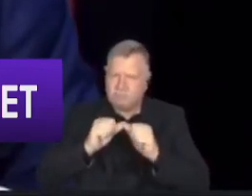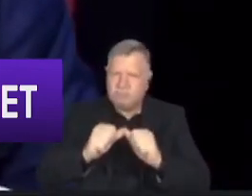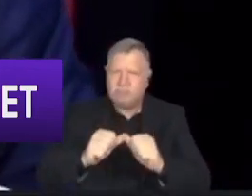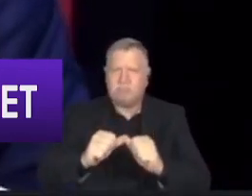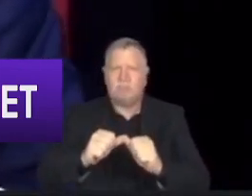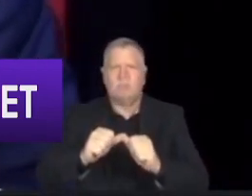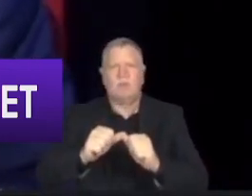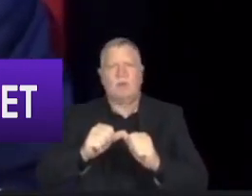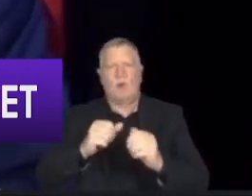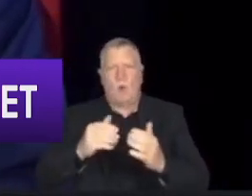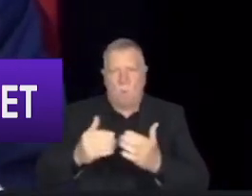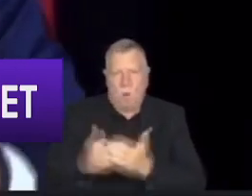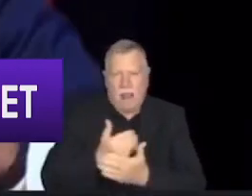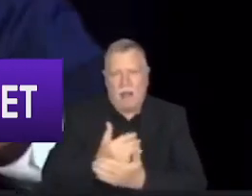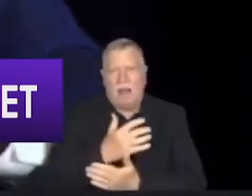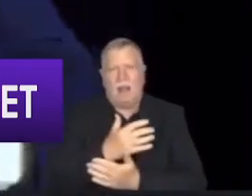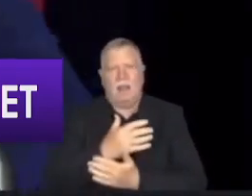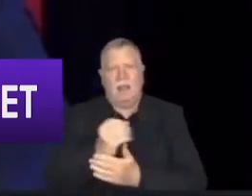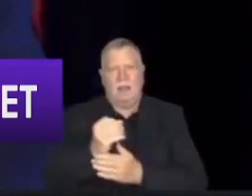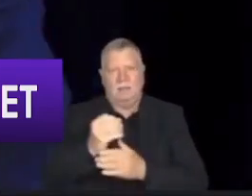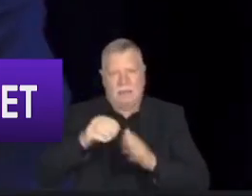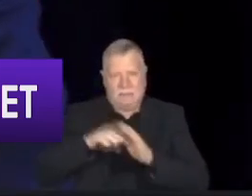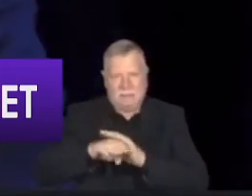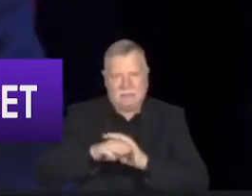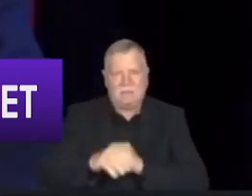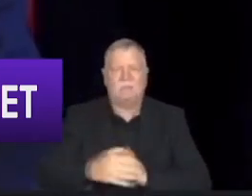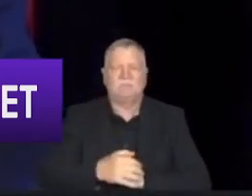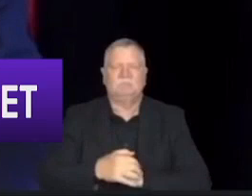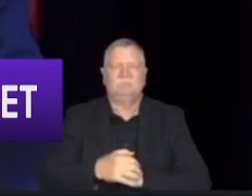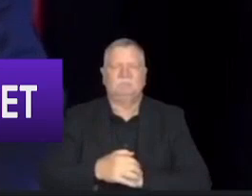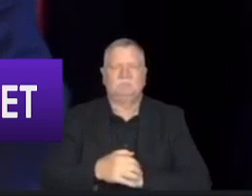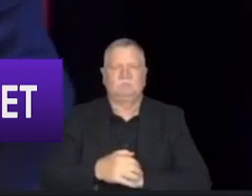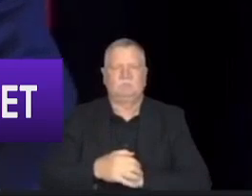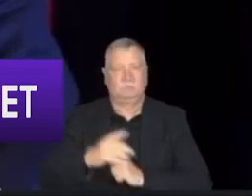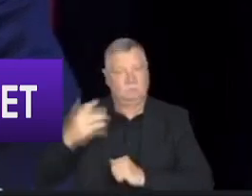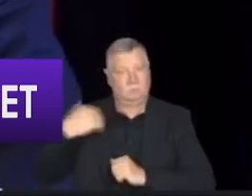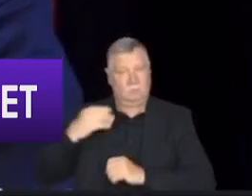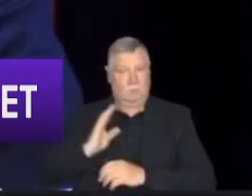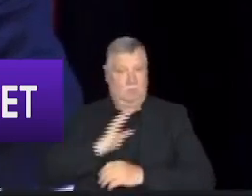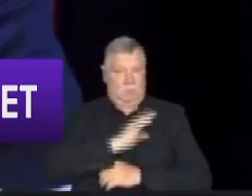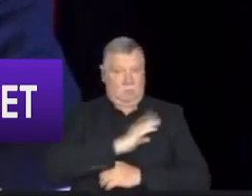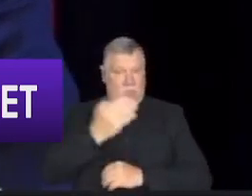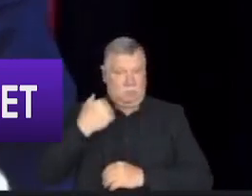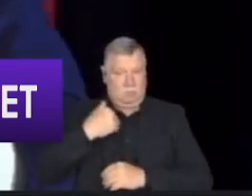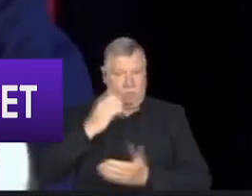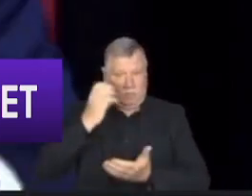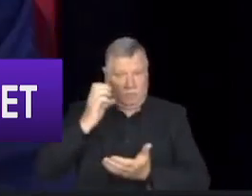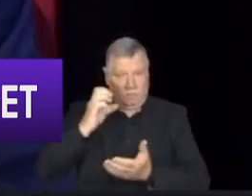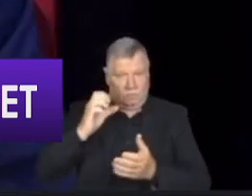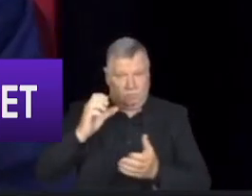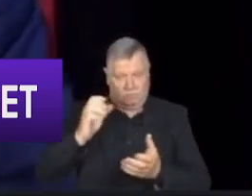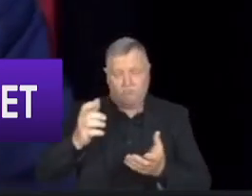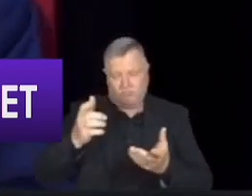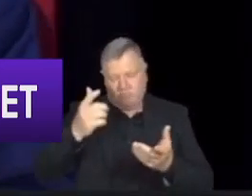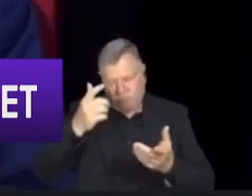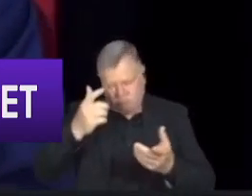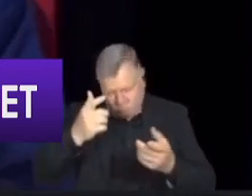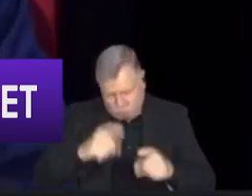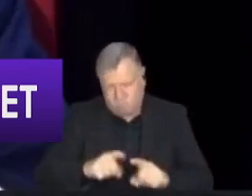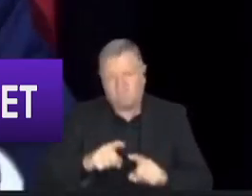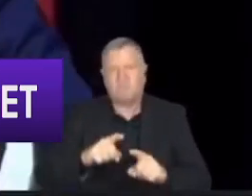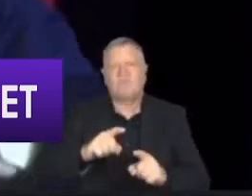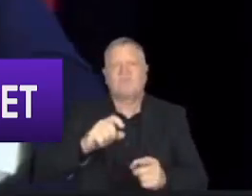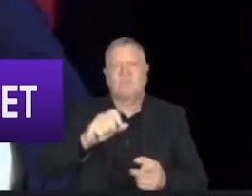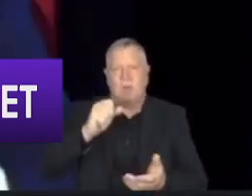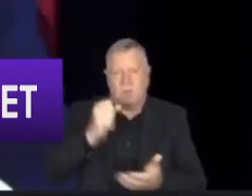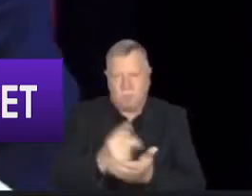allocations to the UPR that amounts to over $600 million. In addition, it includes